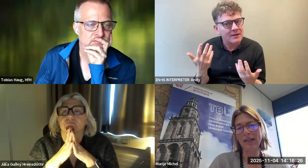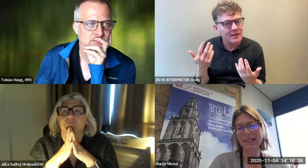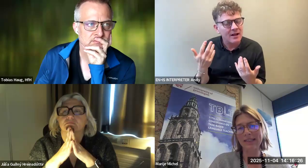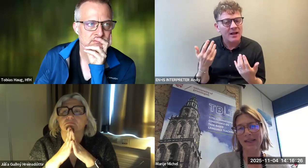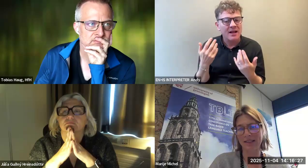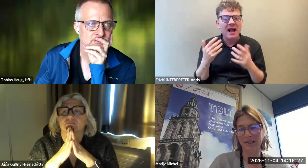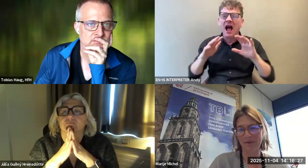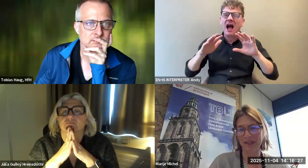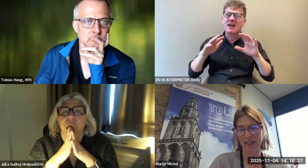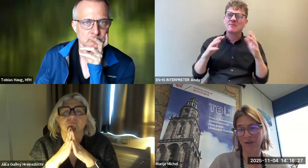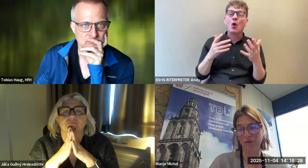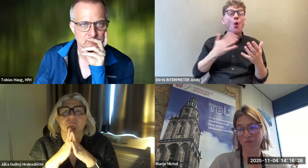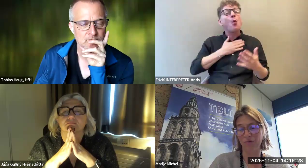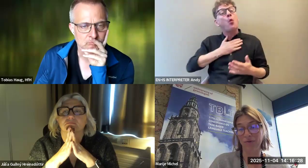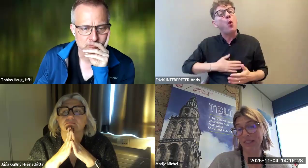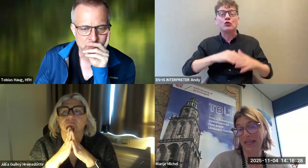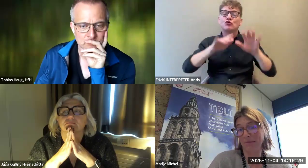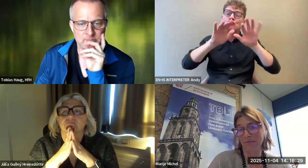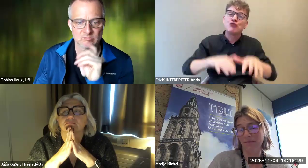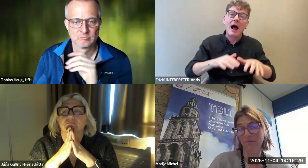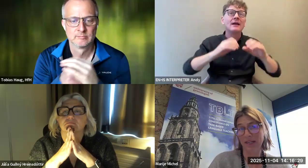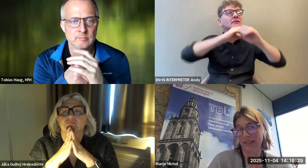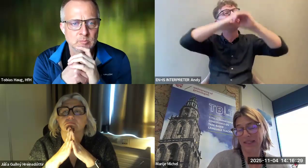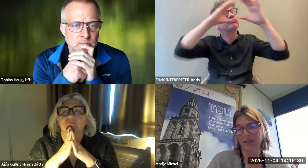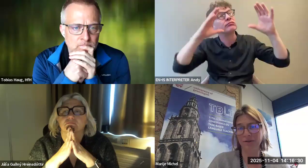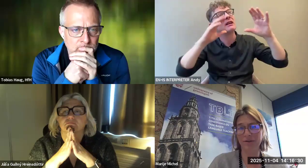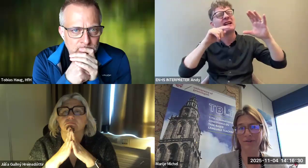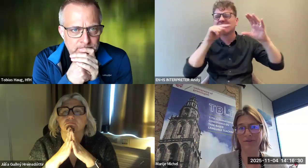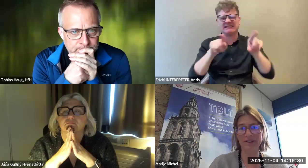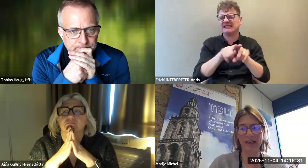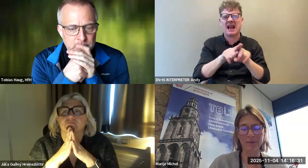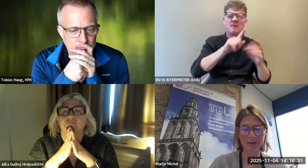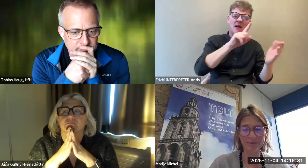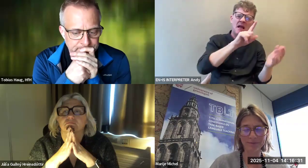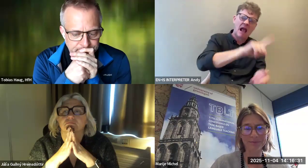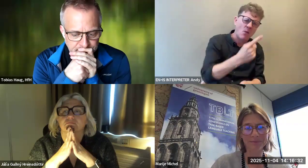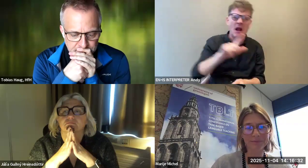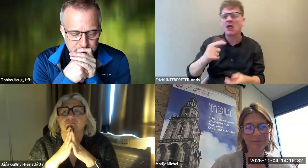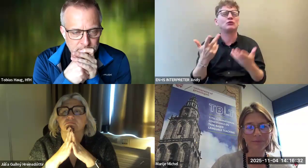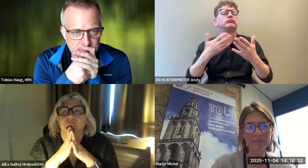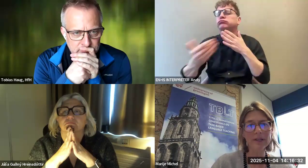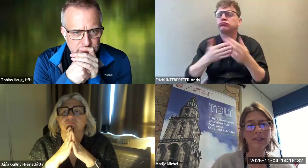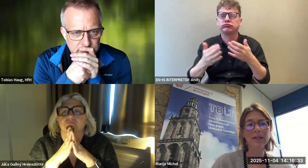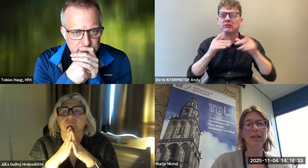to organize it, that's something that you do to the same extent also in your first language.